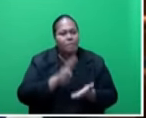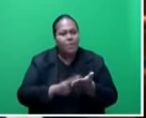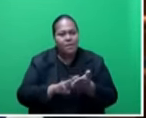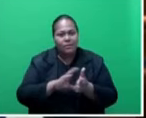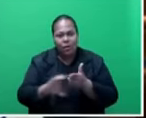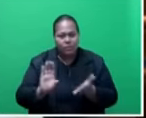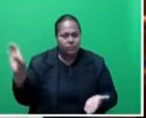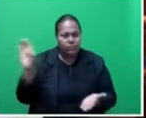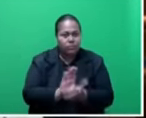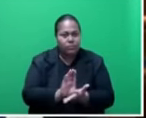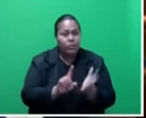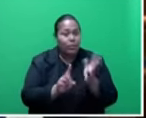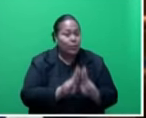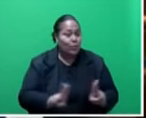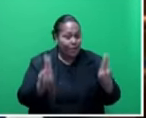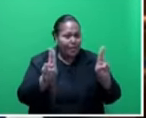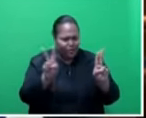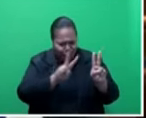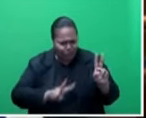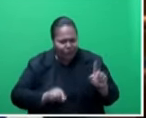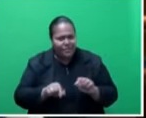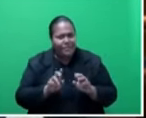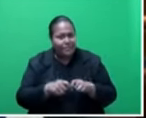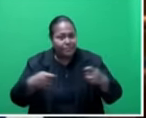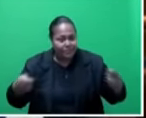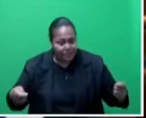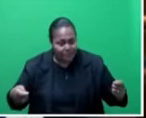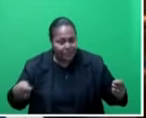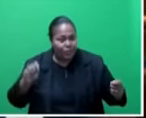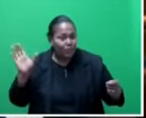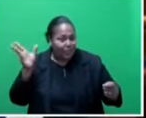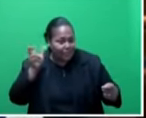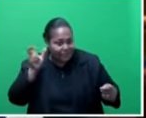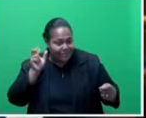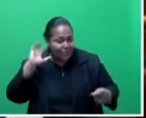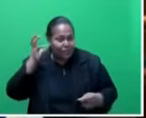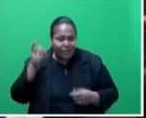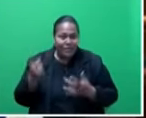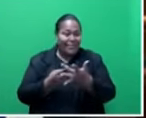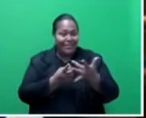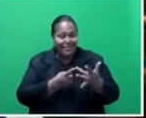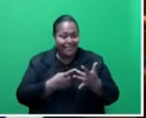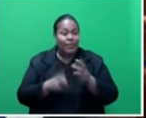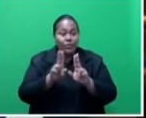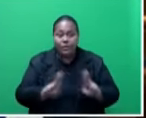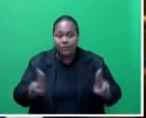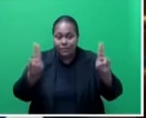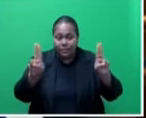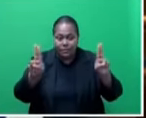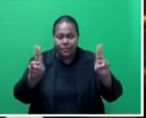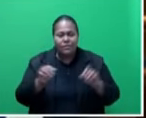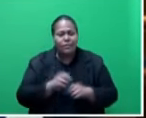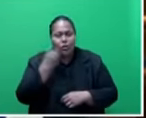as you probably would have read from the papers and heard from the media, the United Nations through Food and